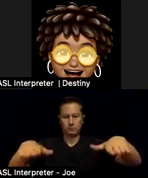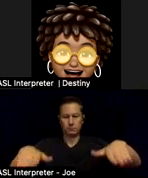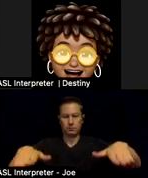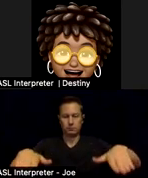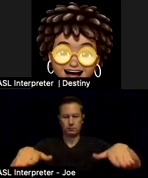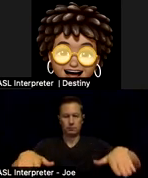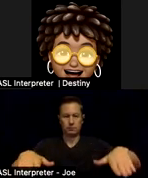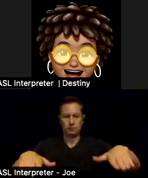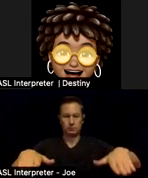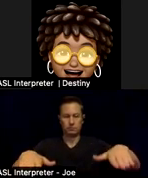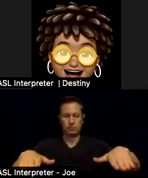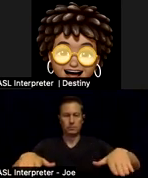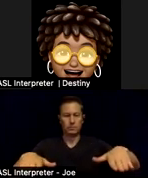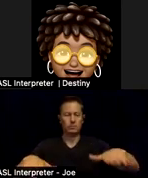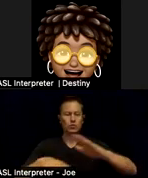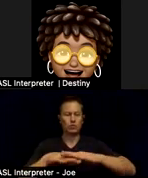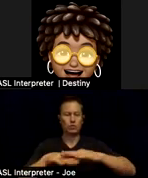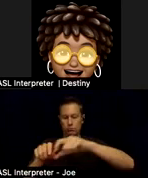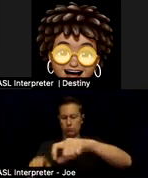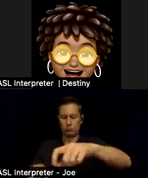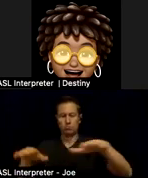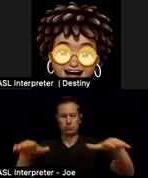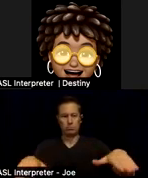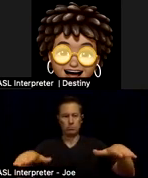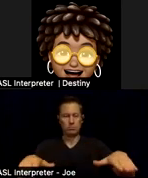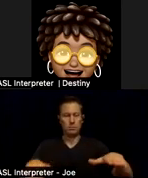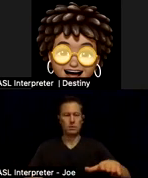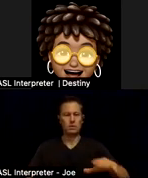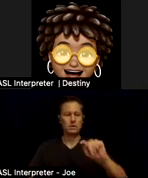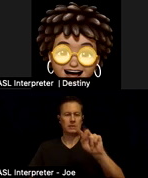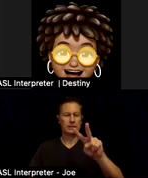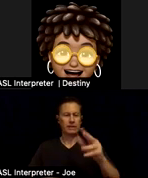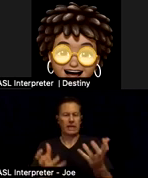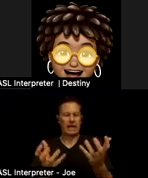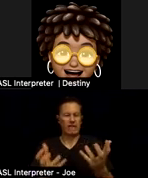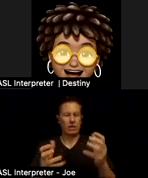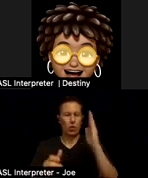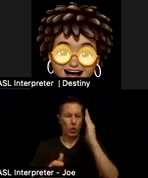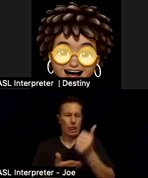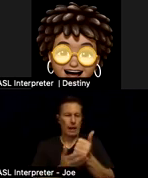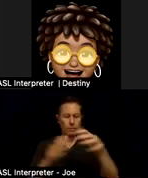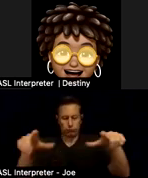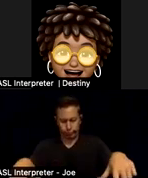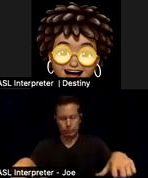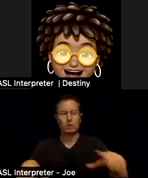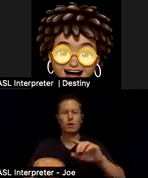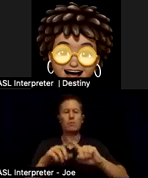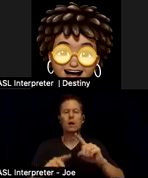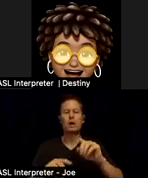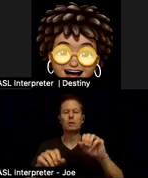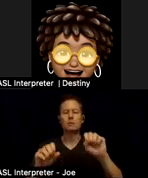And then we'll push down on that. The way the TV itself should do the trick, but it's always nice. And then if there's extra on the side, you